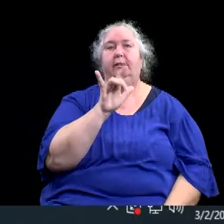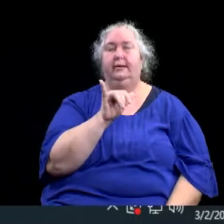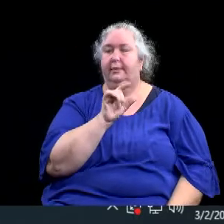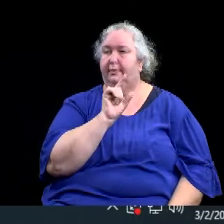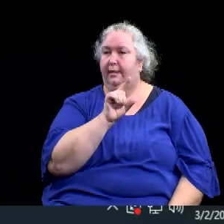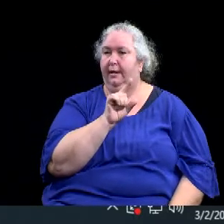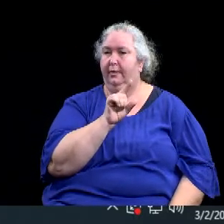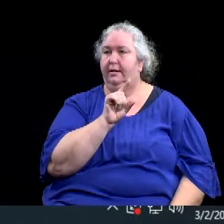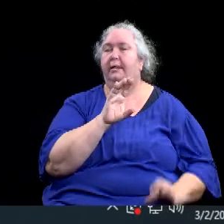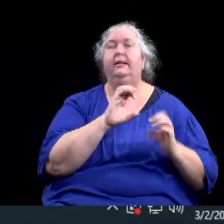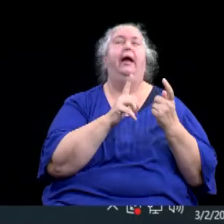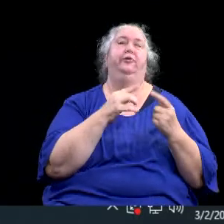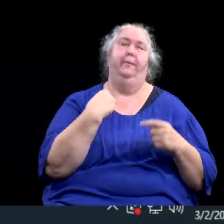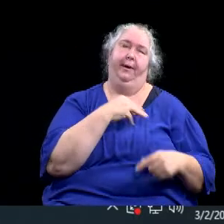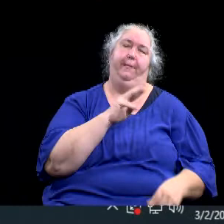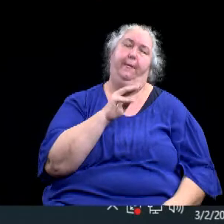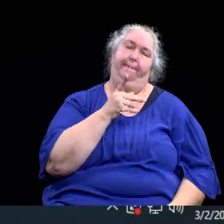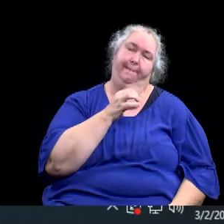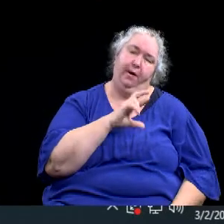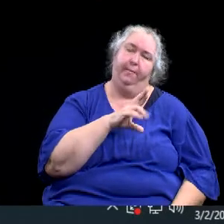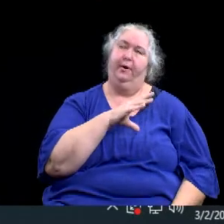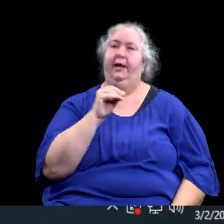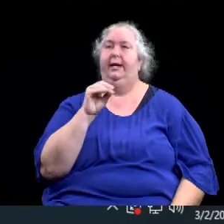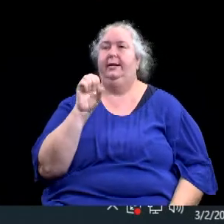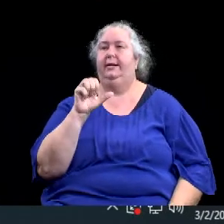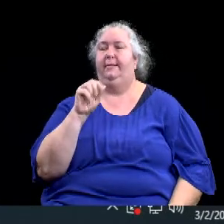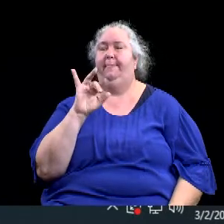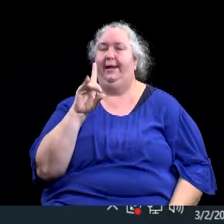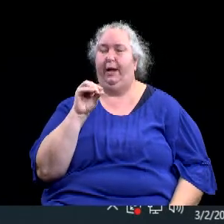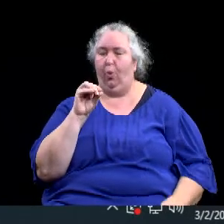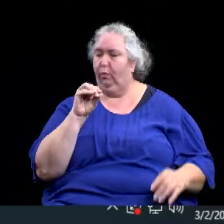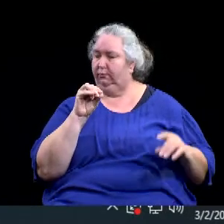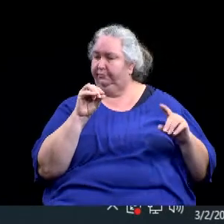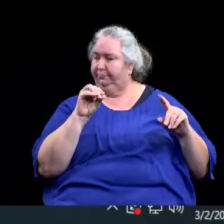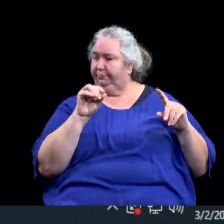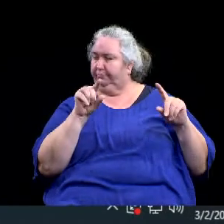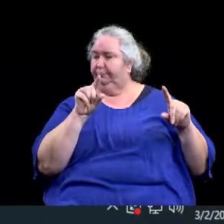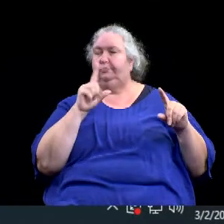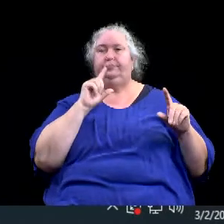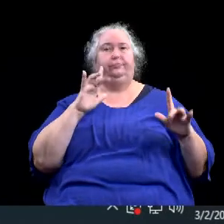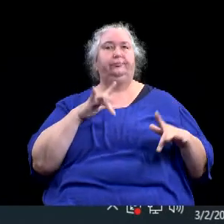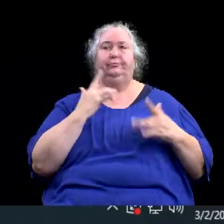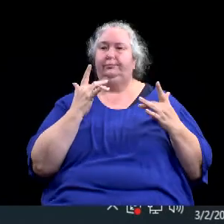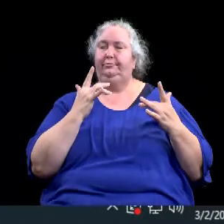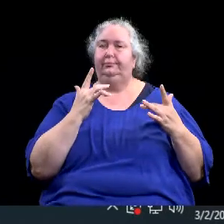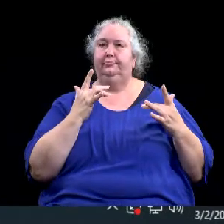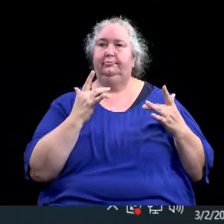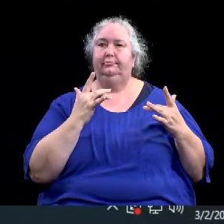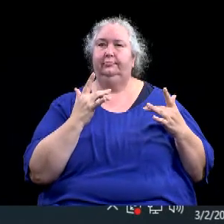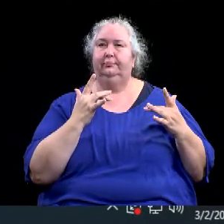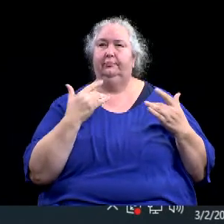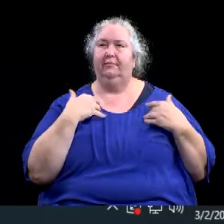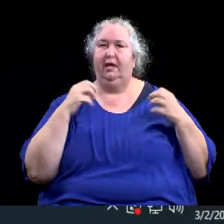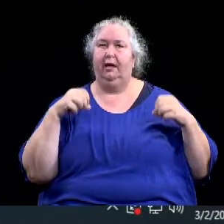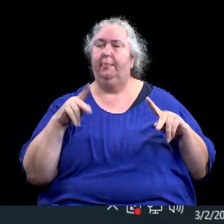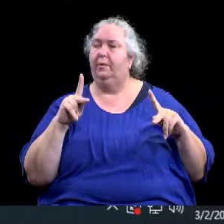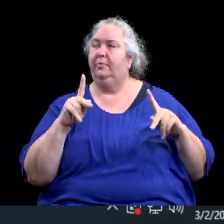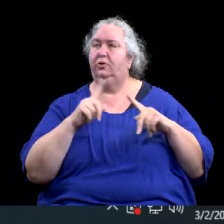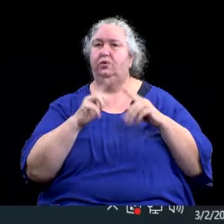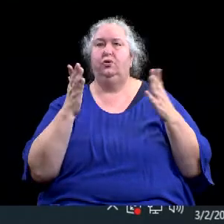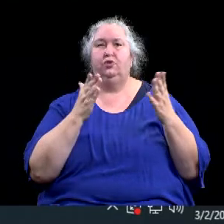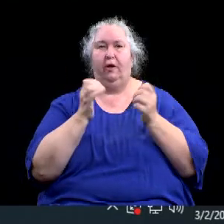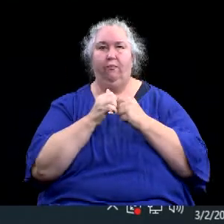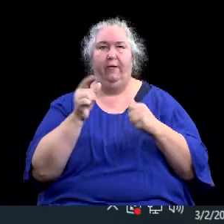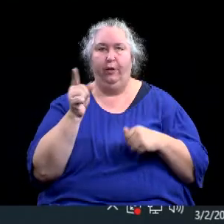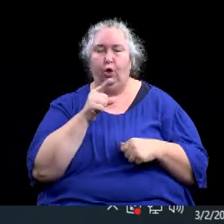Sabido. I'm so excited to have the opportunity to serve with you, and think y'all are going to